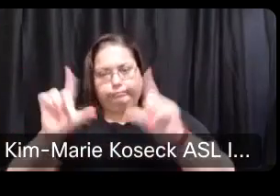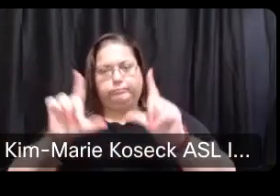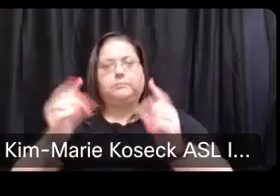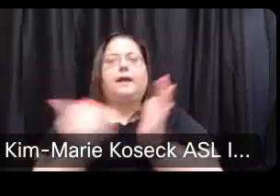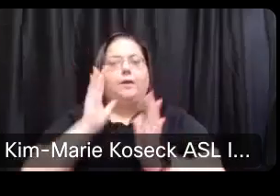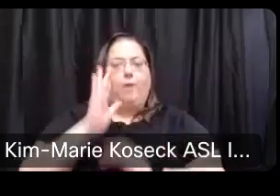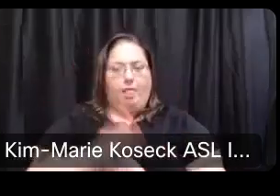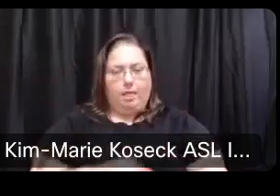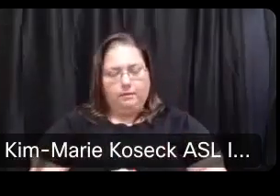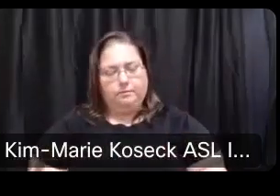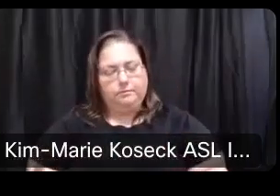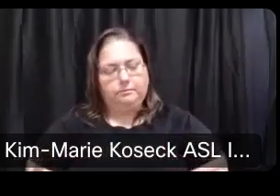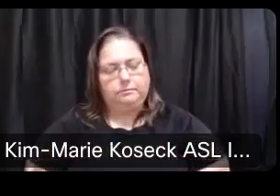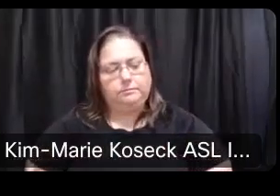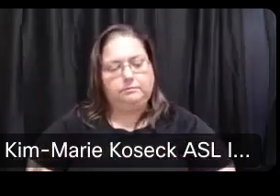screen.